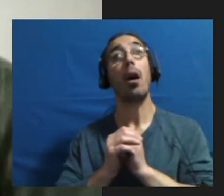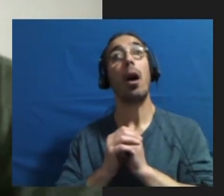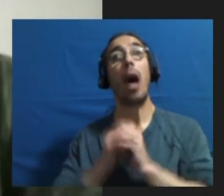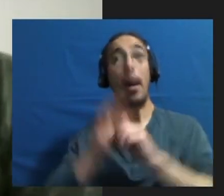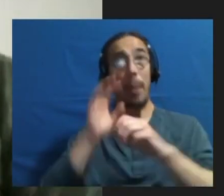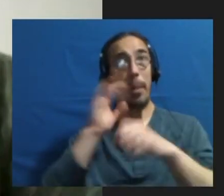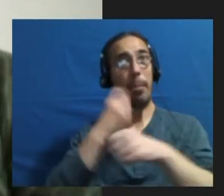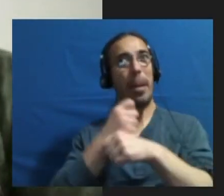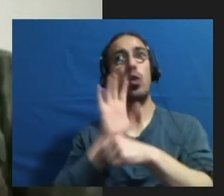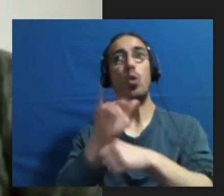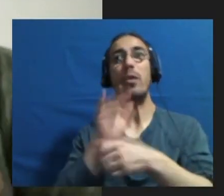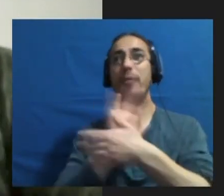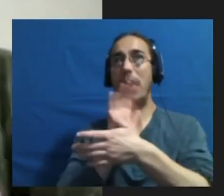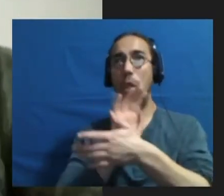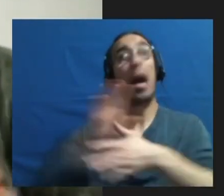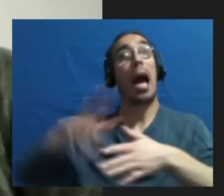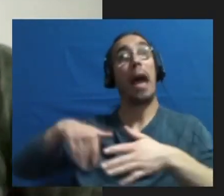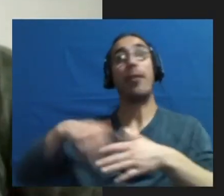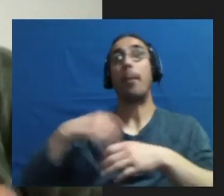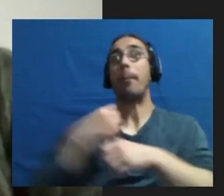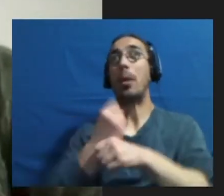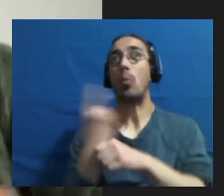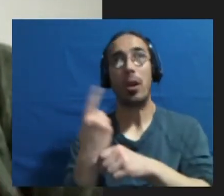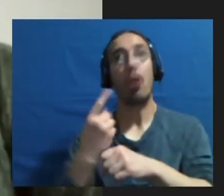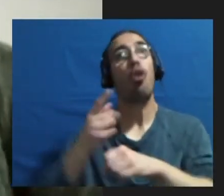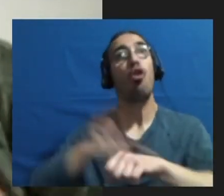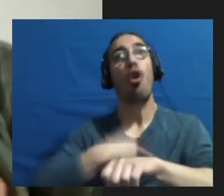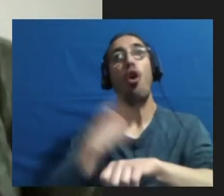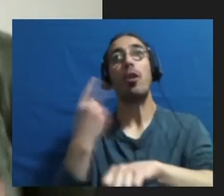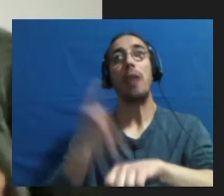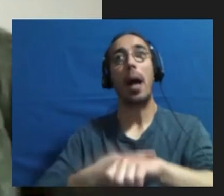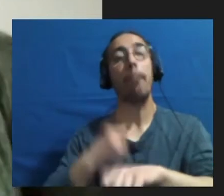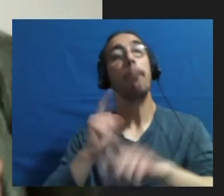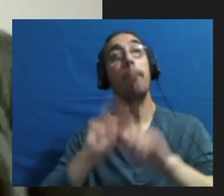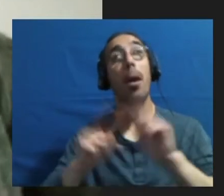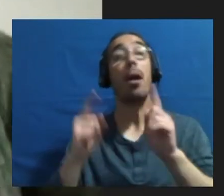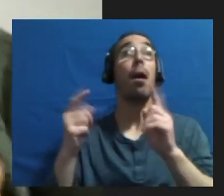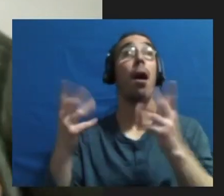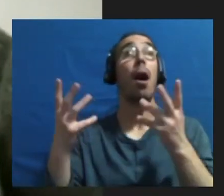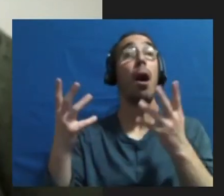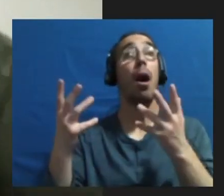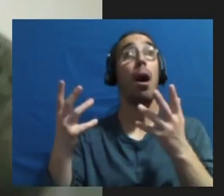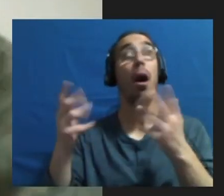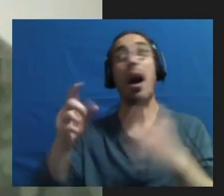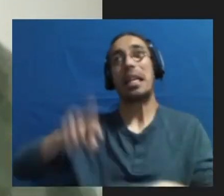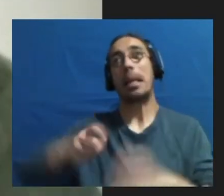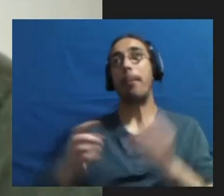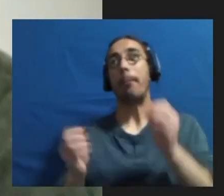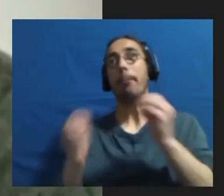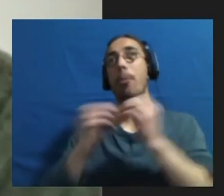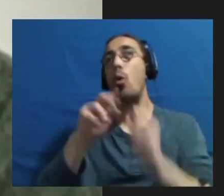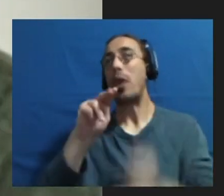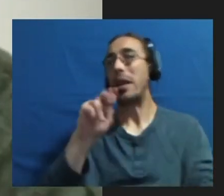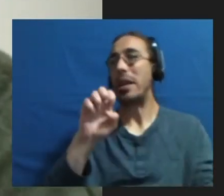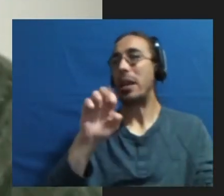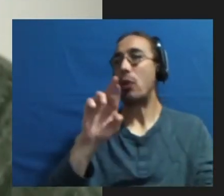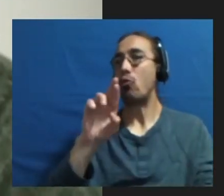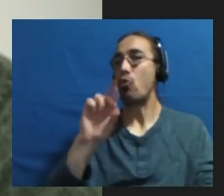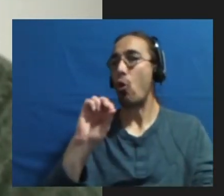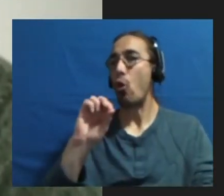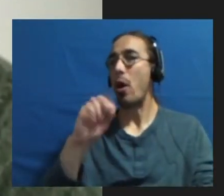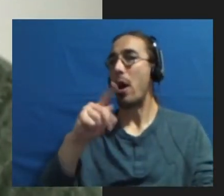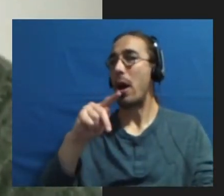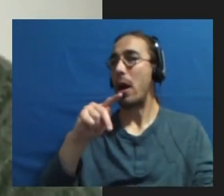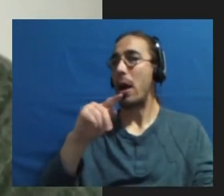made a video in a while. I really need to get back to doing that. But I need more neurotypicals to see